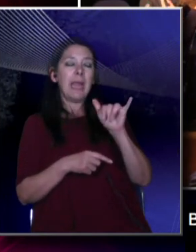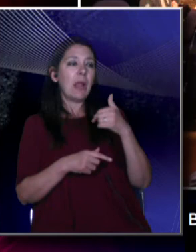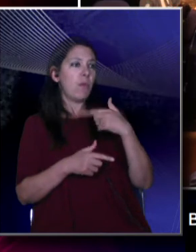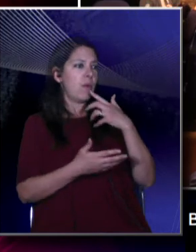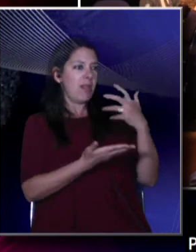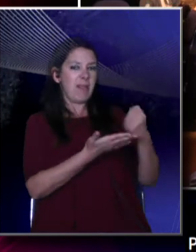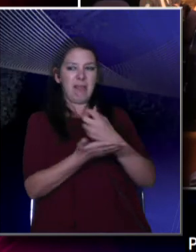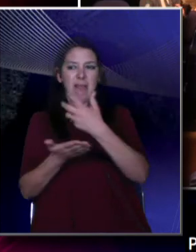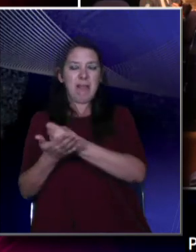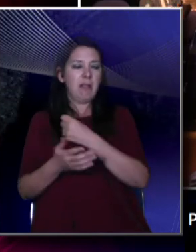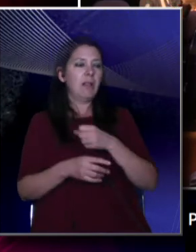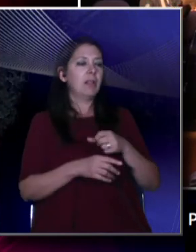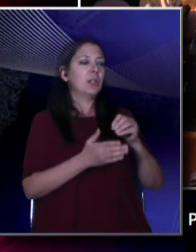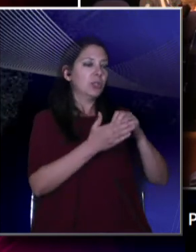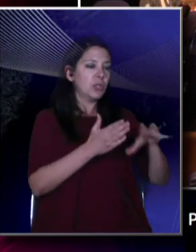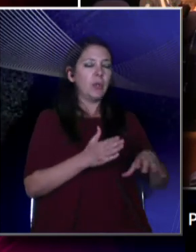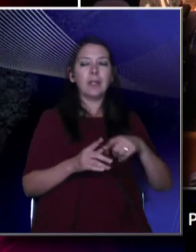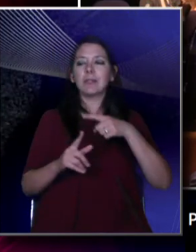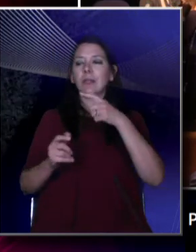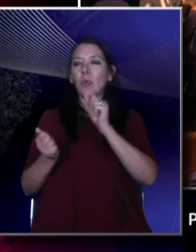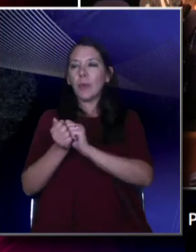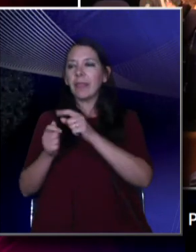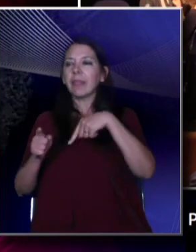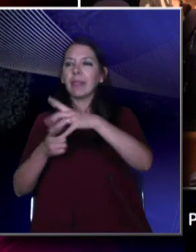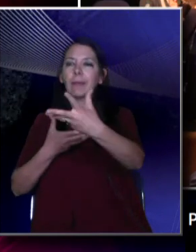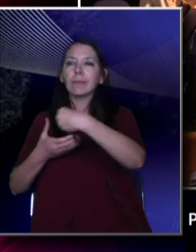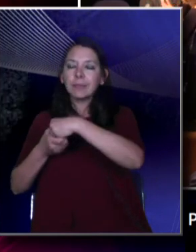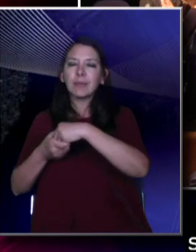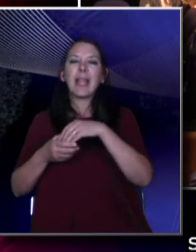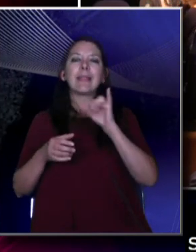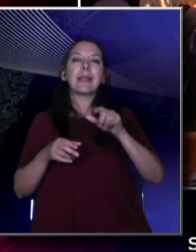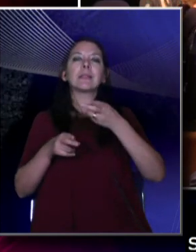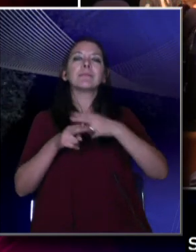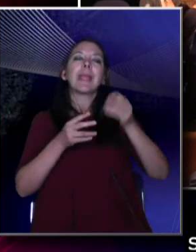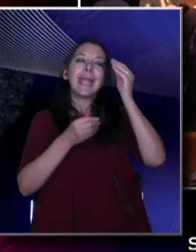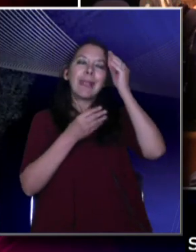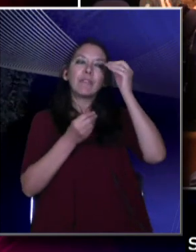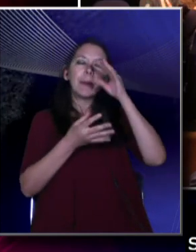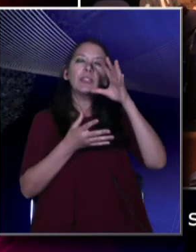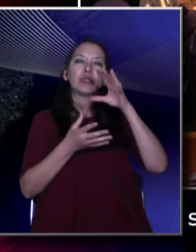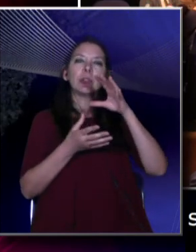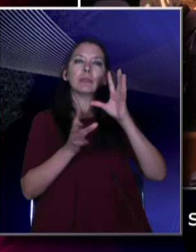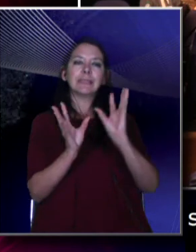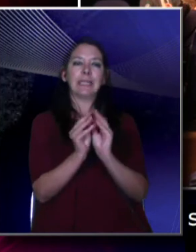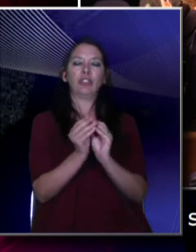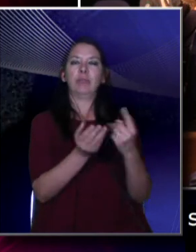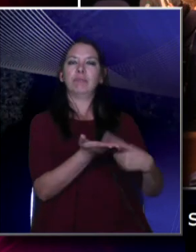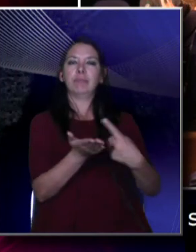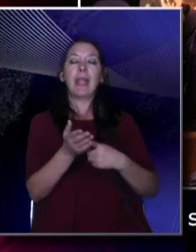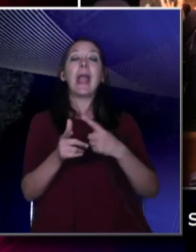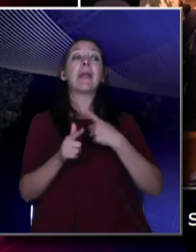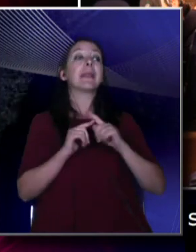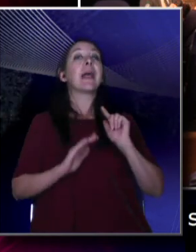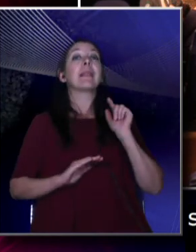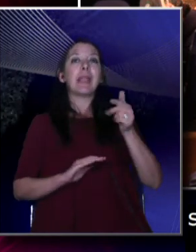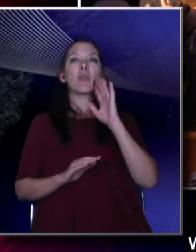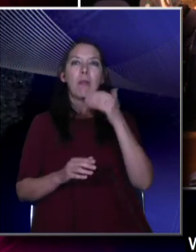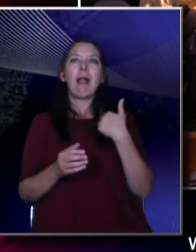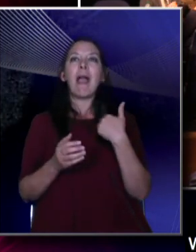information session, if you will, and then a full-blown work session to kind of come up with some solutions and ideas based on what you're saying at a